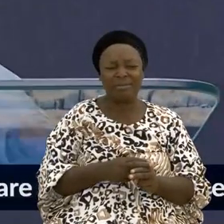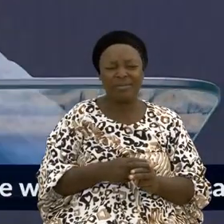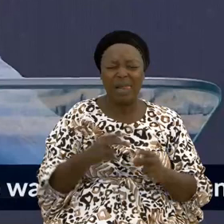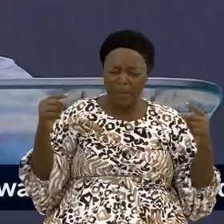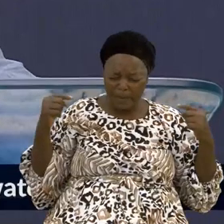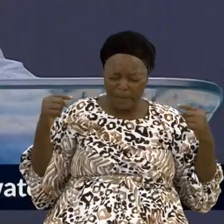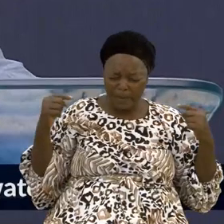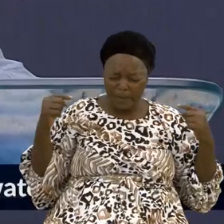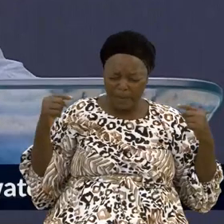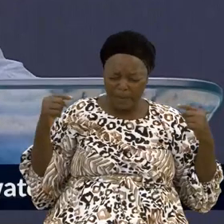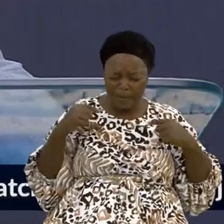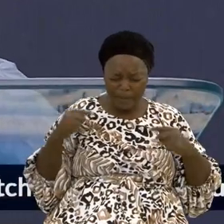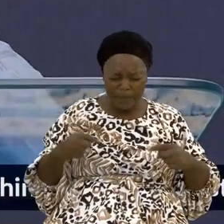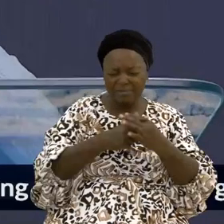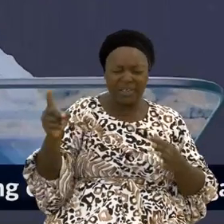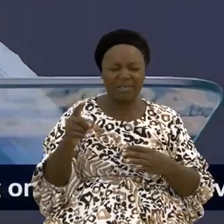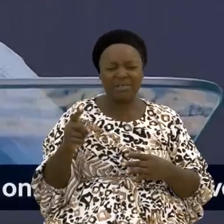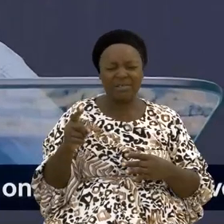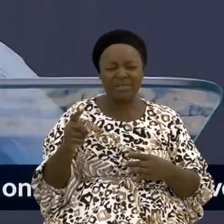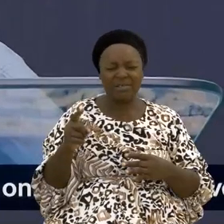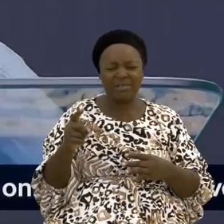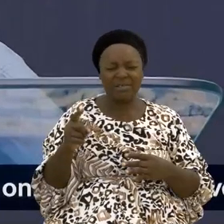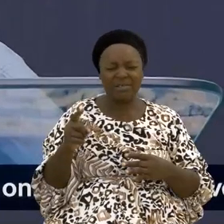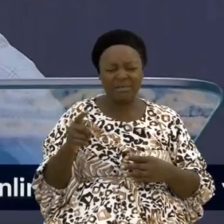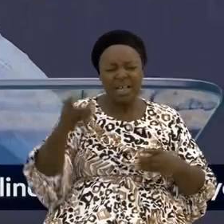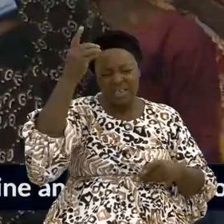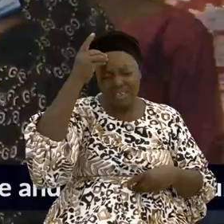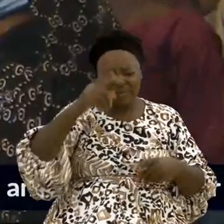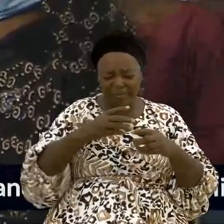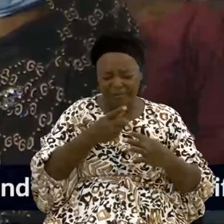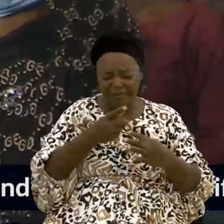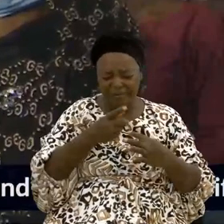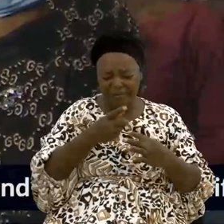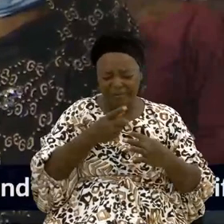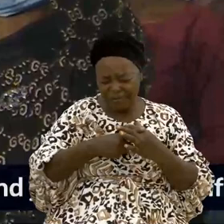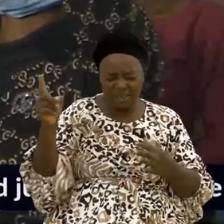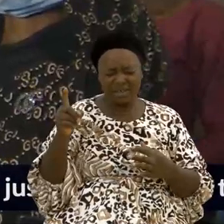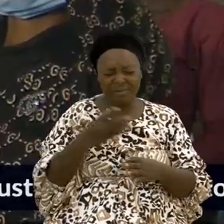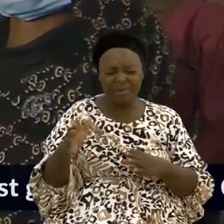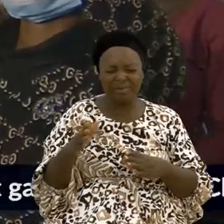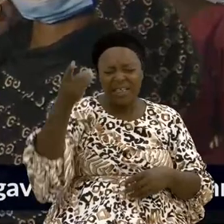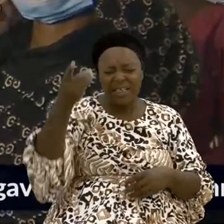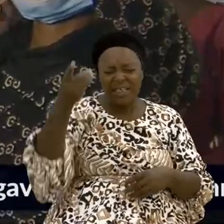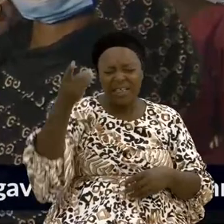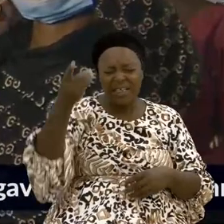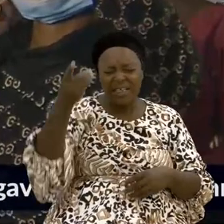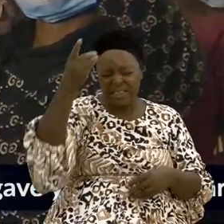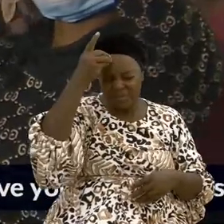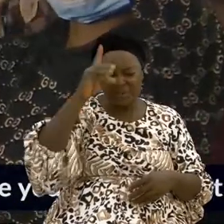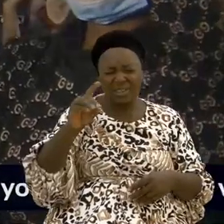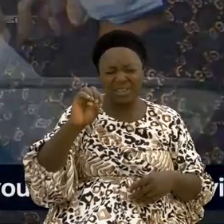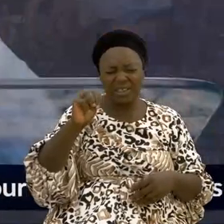Pain, vanish away. Disease, vanish away. Demons, vanish